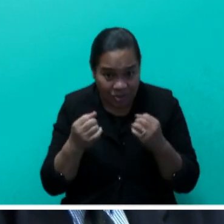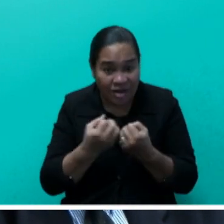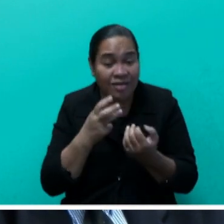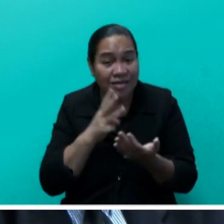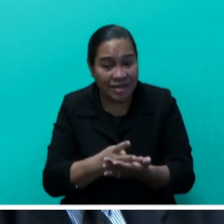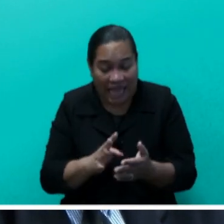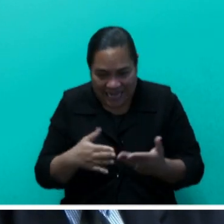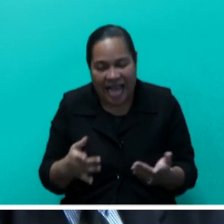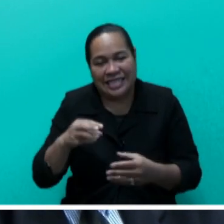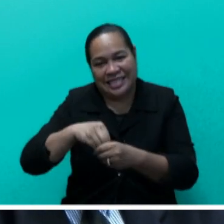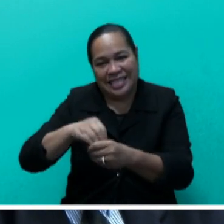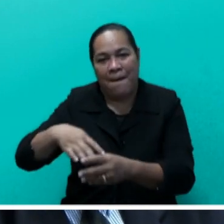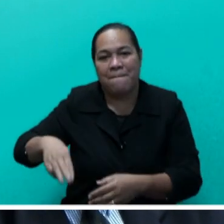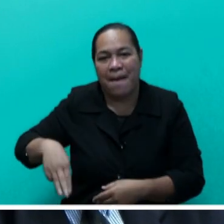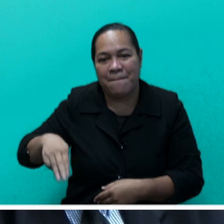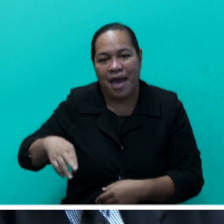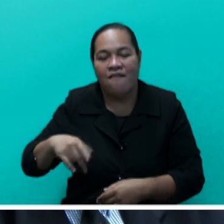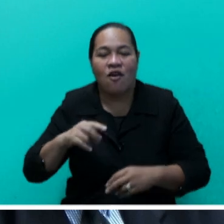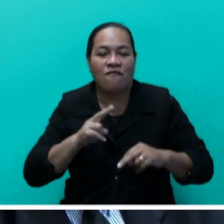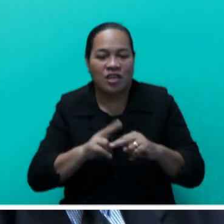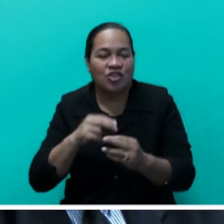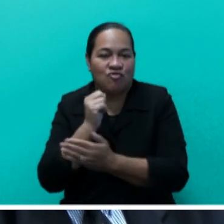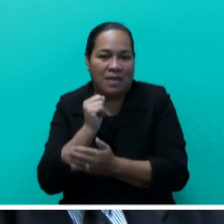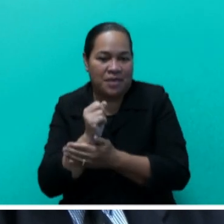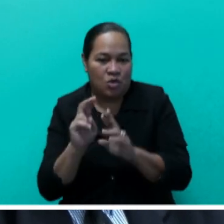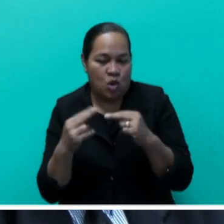a current member of Fiji Rugby Union Board.